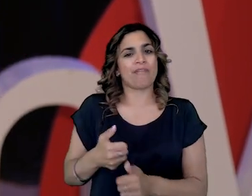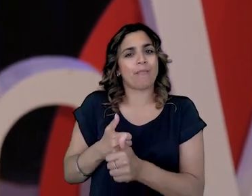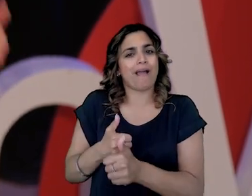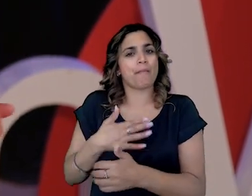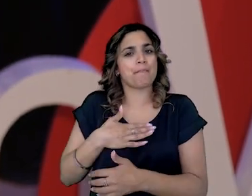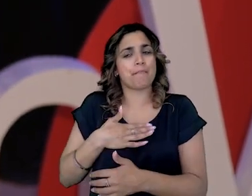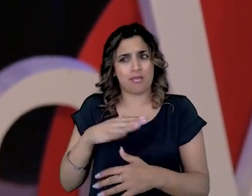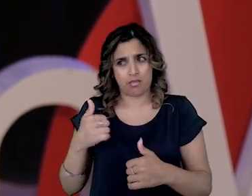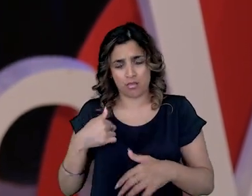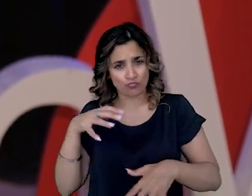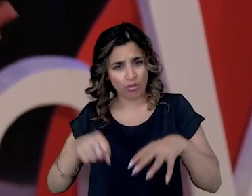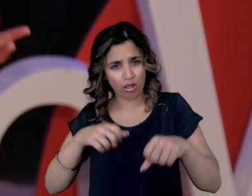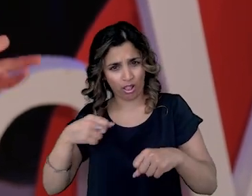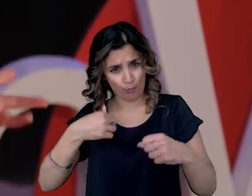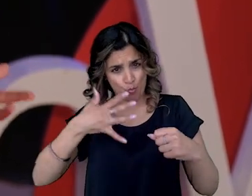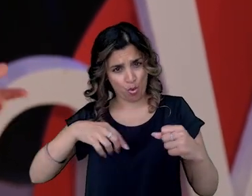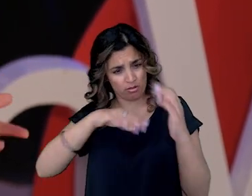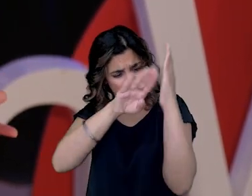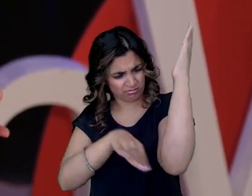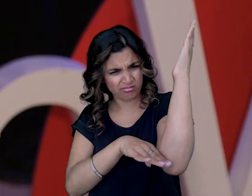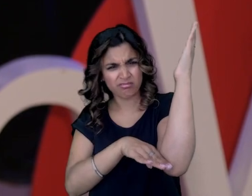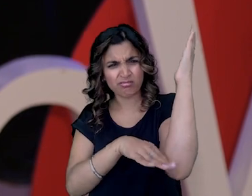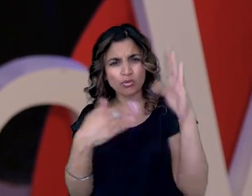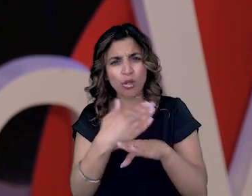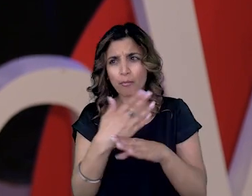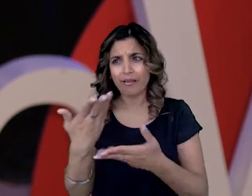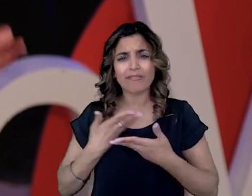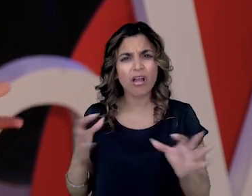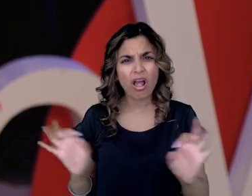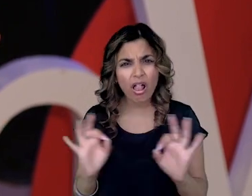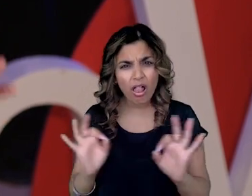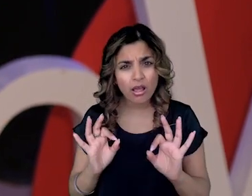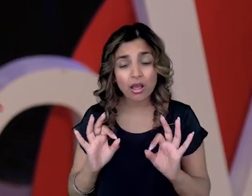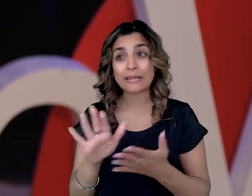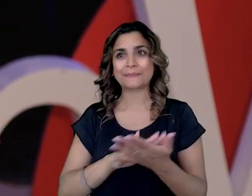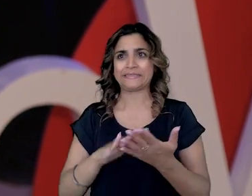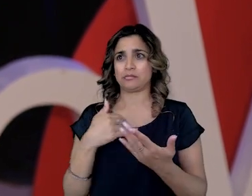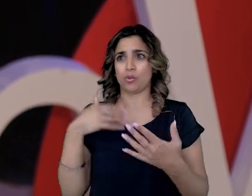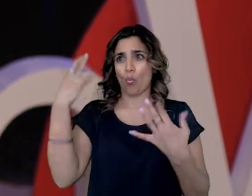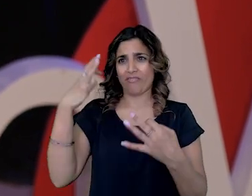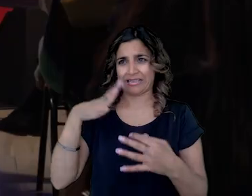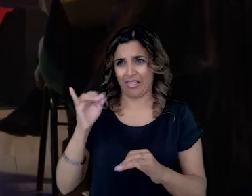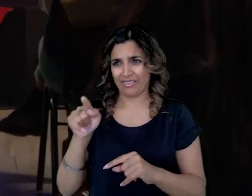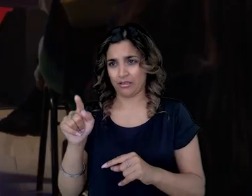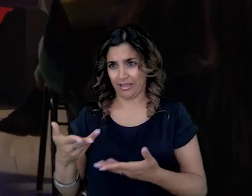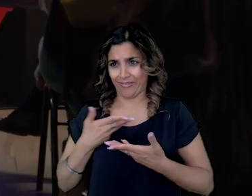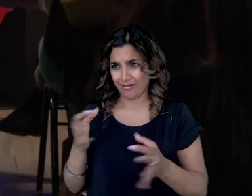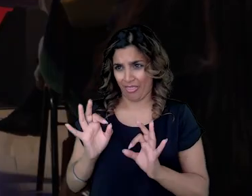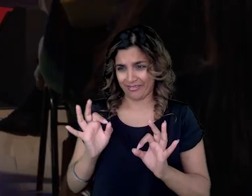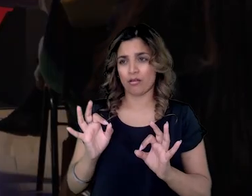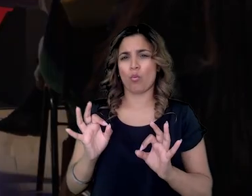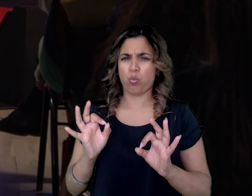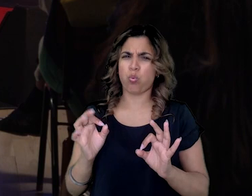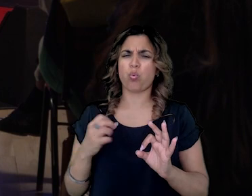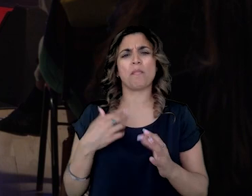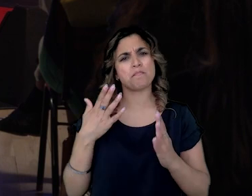part-time entry-level job that needed no qualifications how on earth was i going to survive it